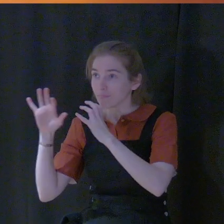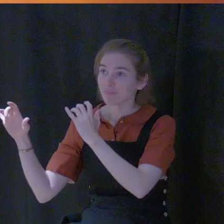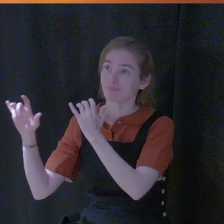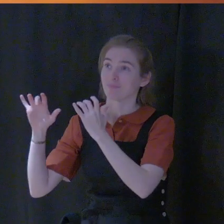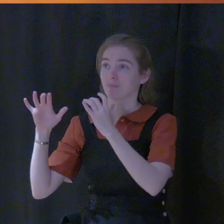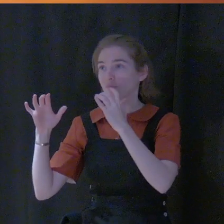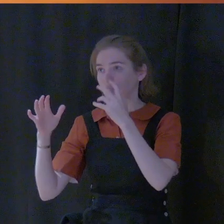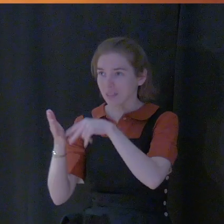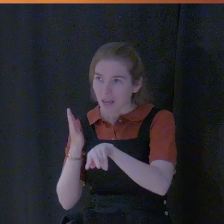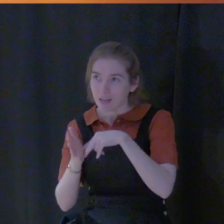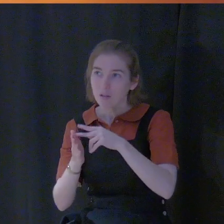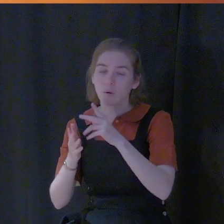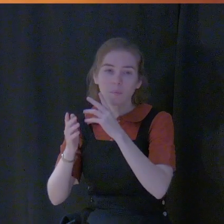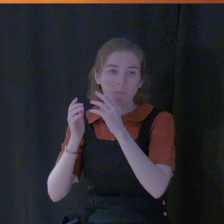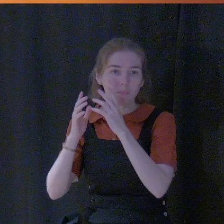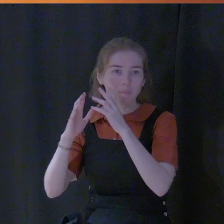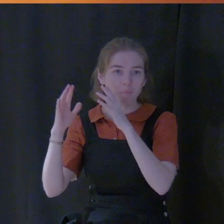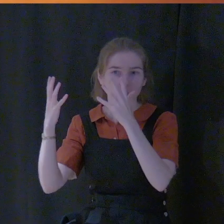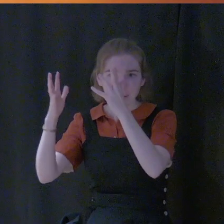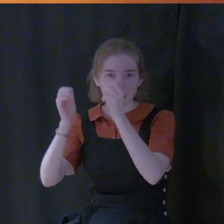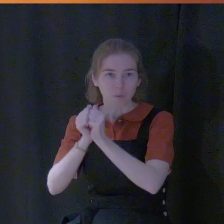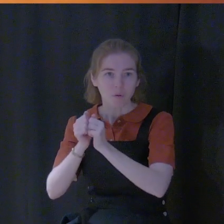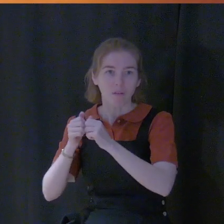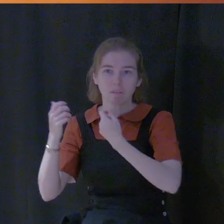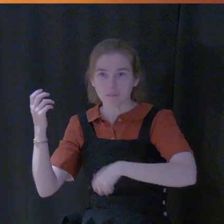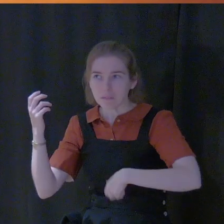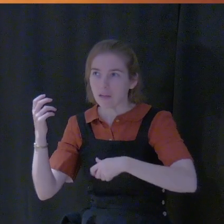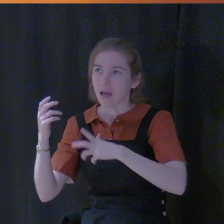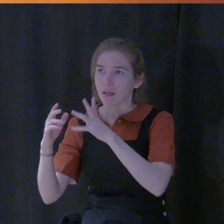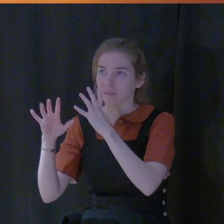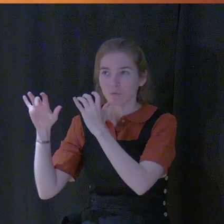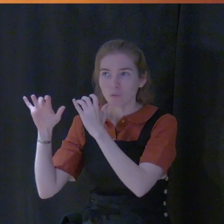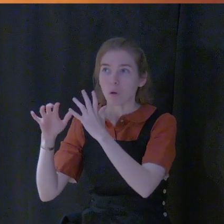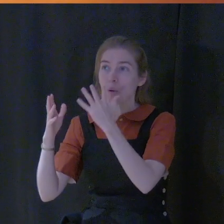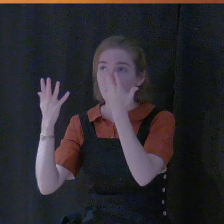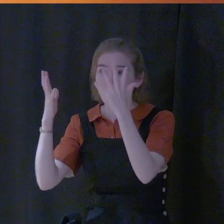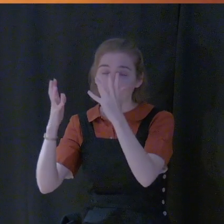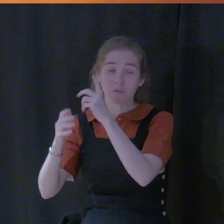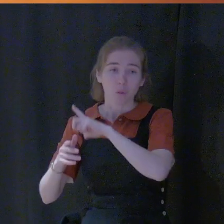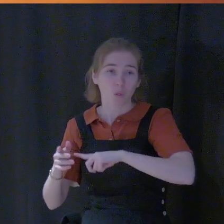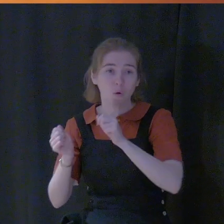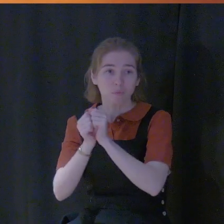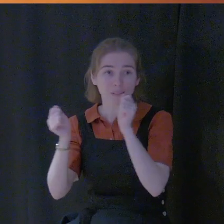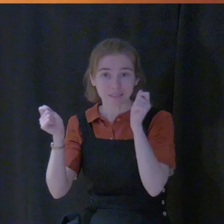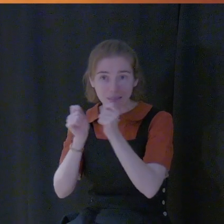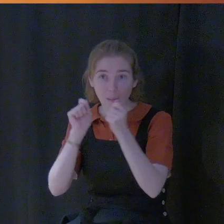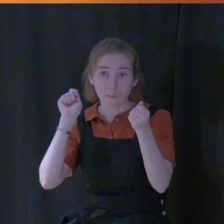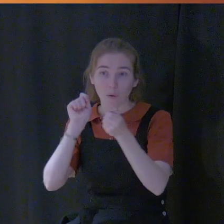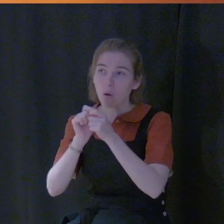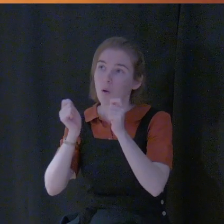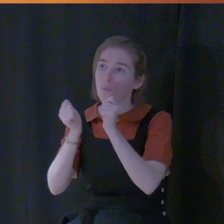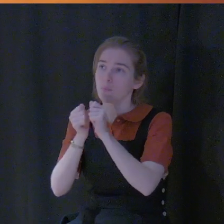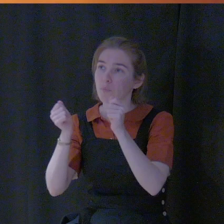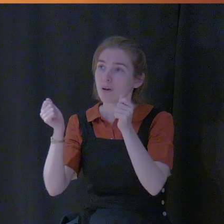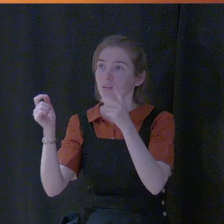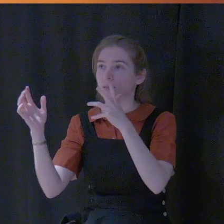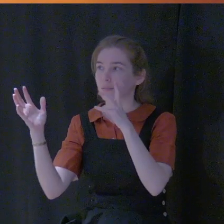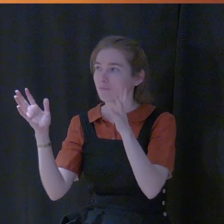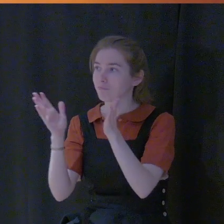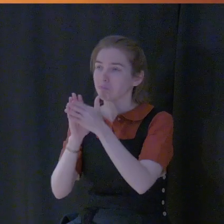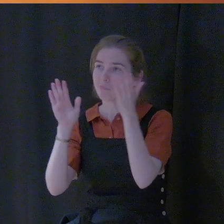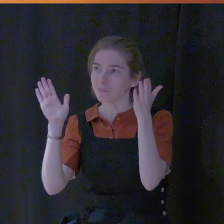Praise him with the stringed instruments and the flutes. Praise the Lord with cymbals. Praise him with clashing